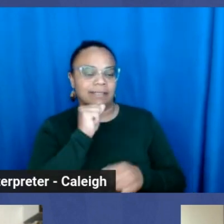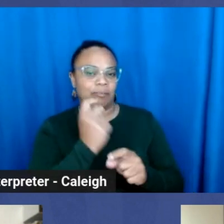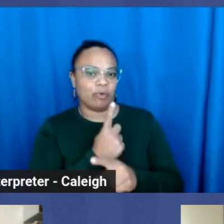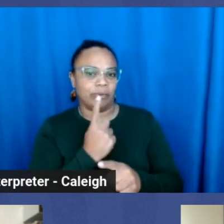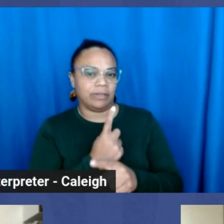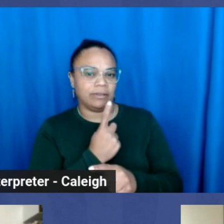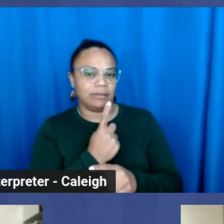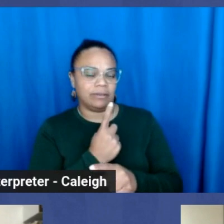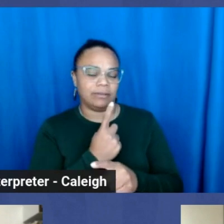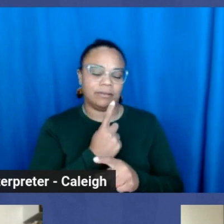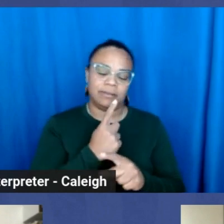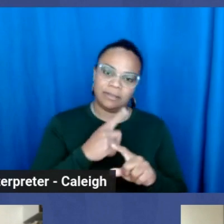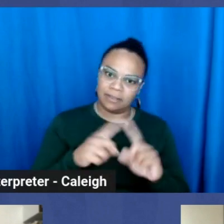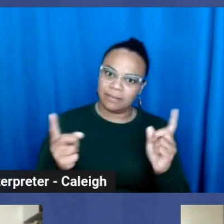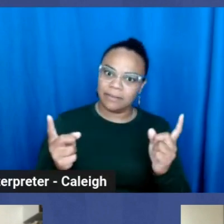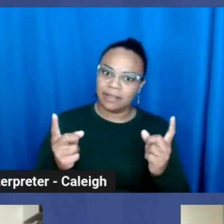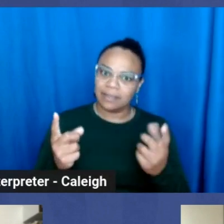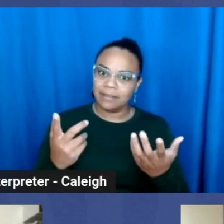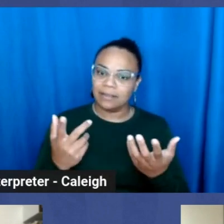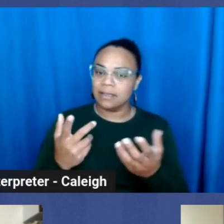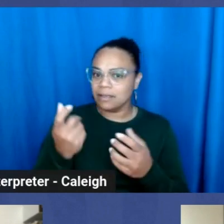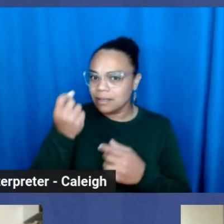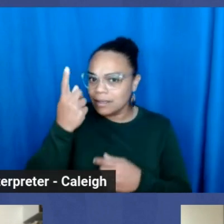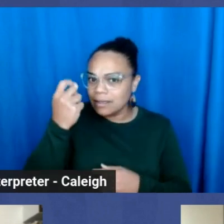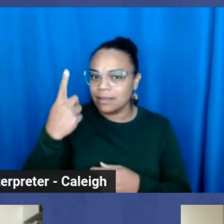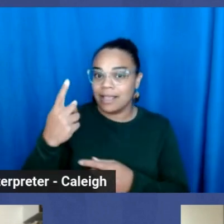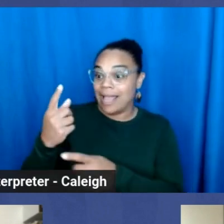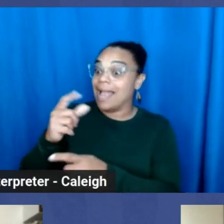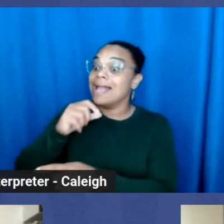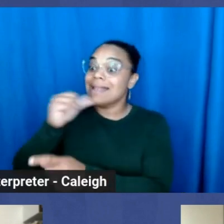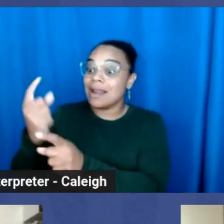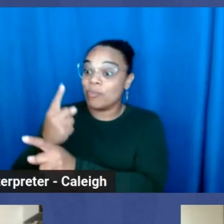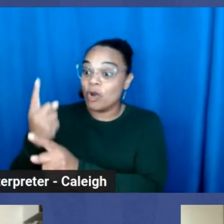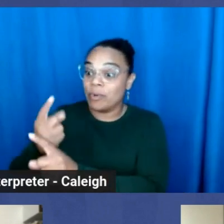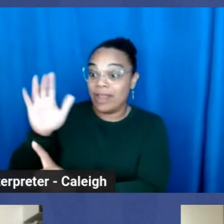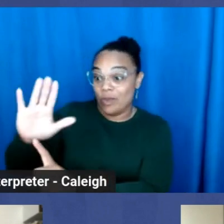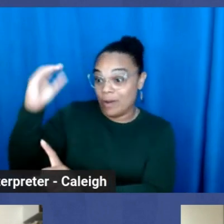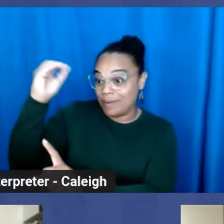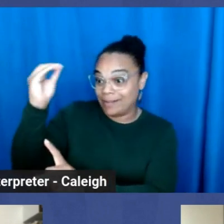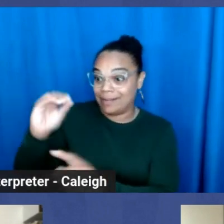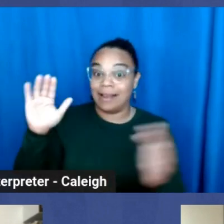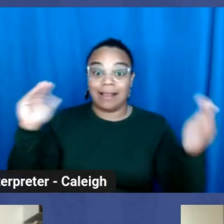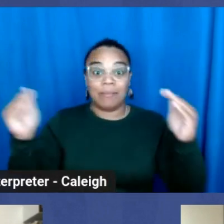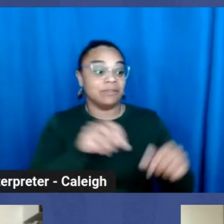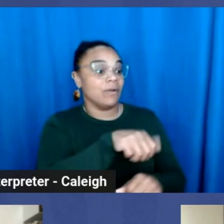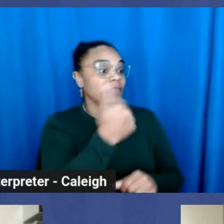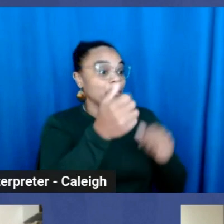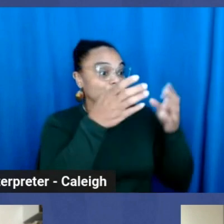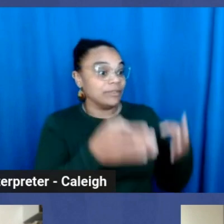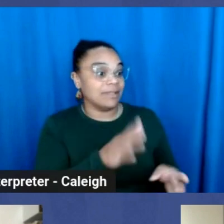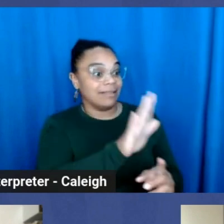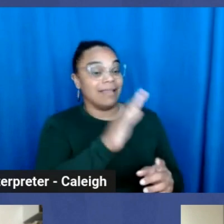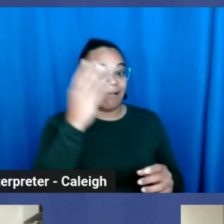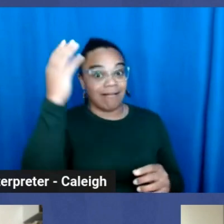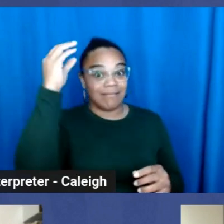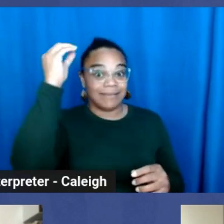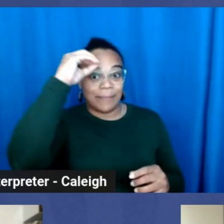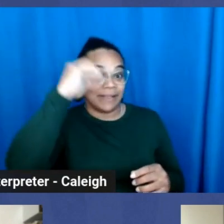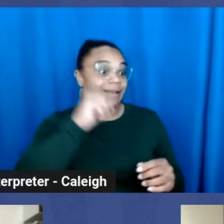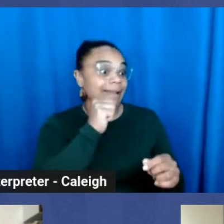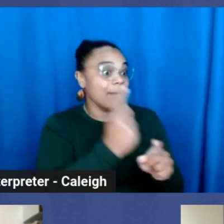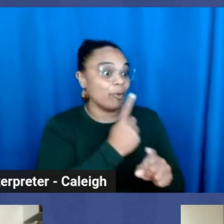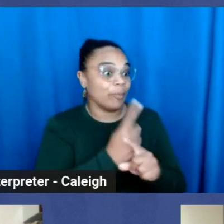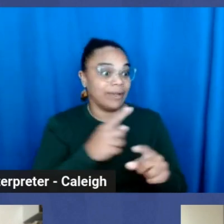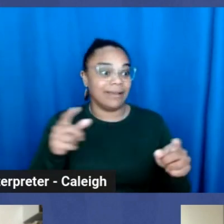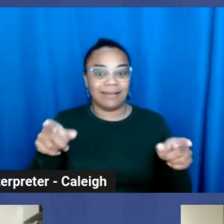that's relative. What's inappropriate to one person may not be inappropriate to another. And again, I was on my personal